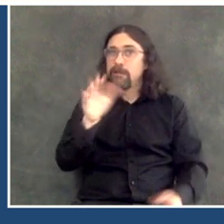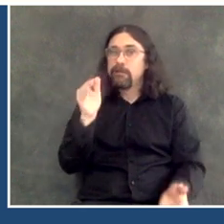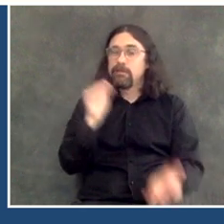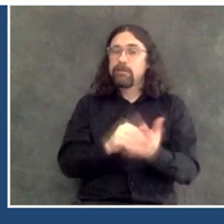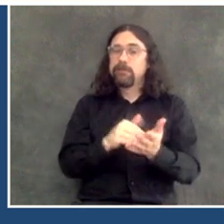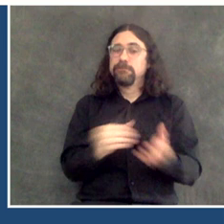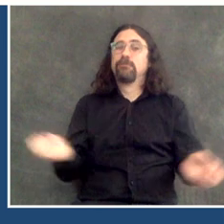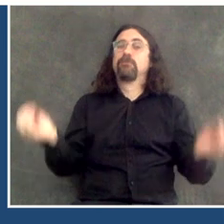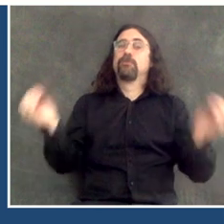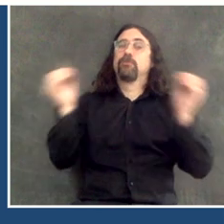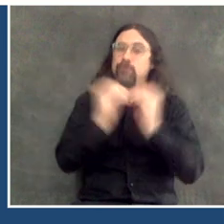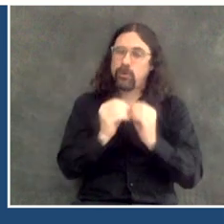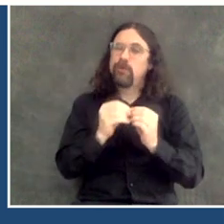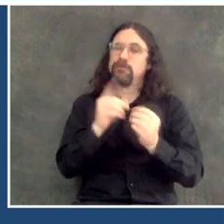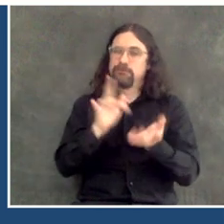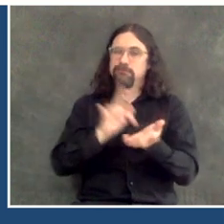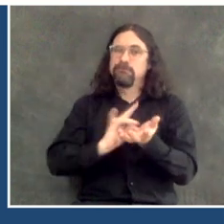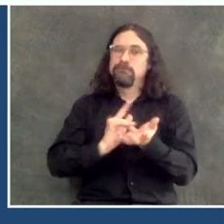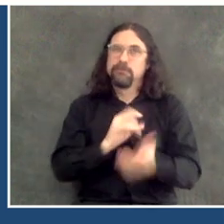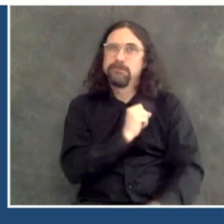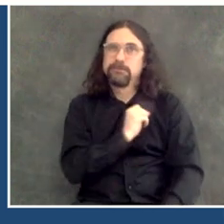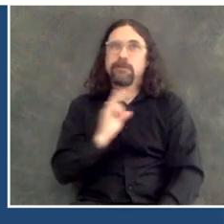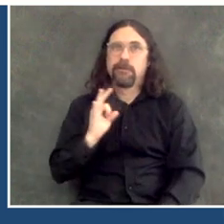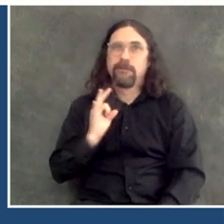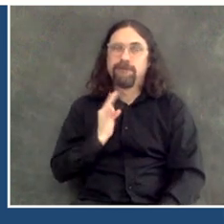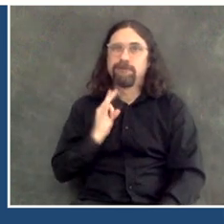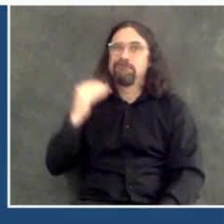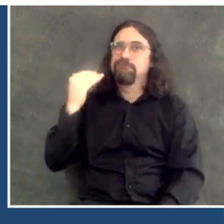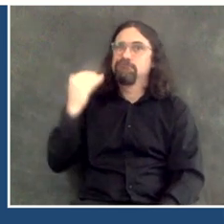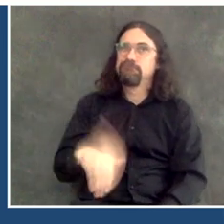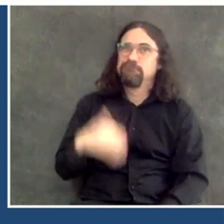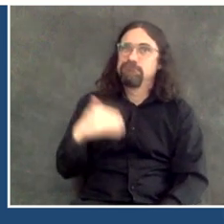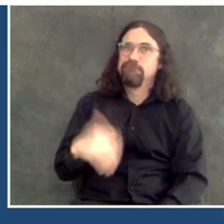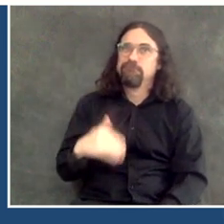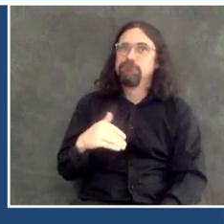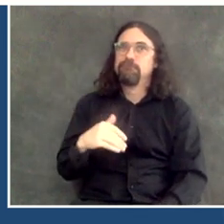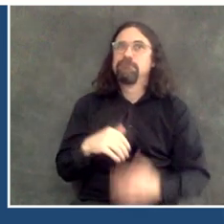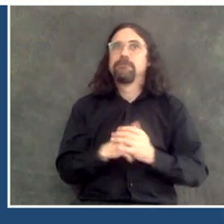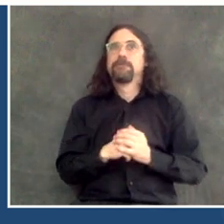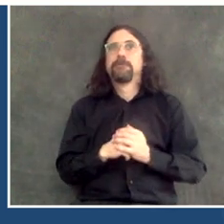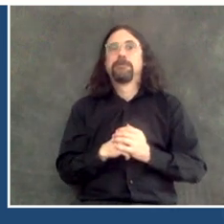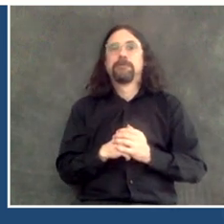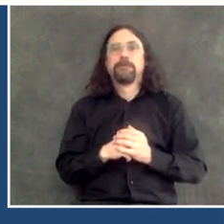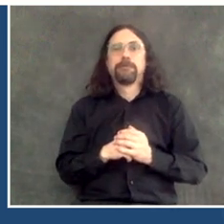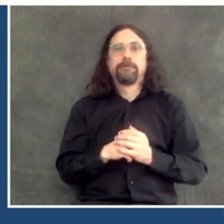means about 7,500 who will be in our traditional hospital buildings, and another